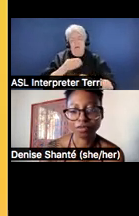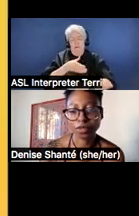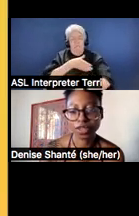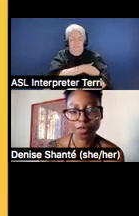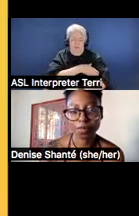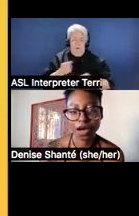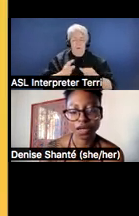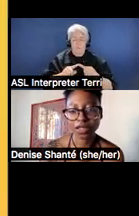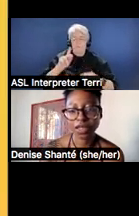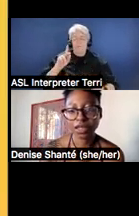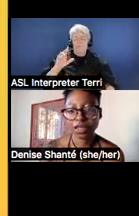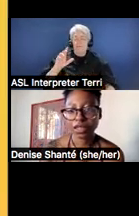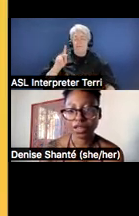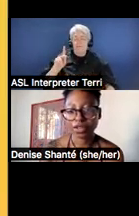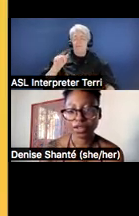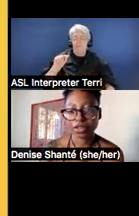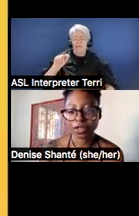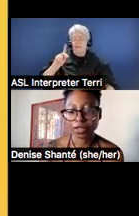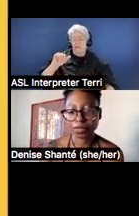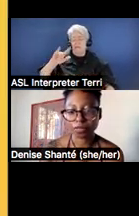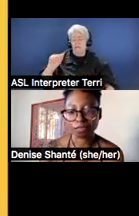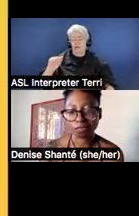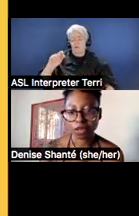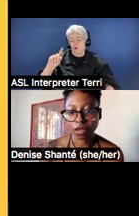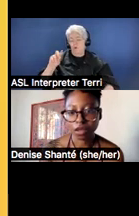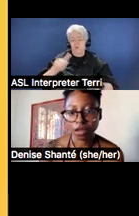Galvan with the BIPOC Death and Grief Talks.